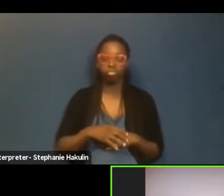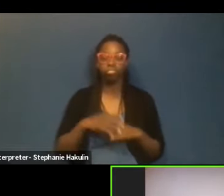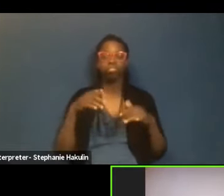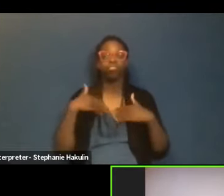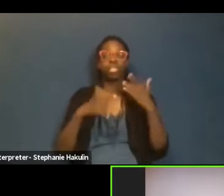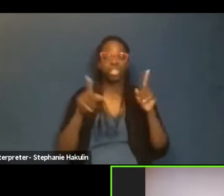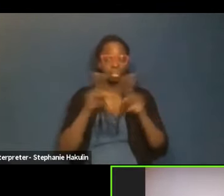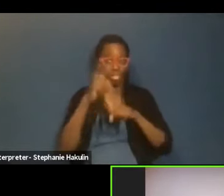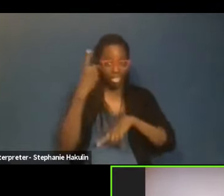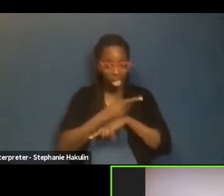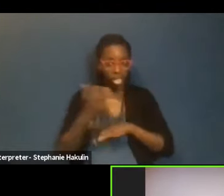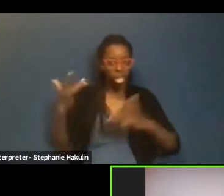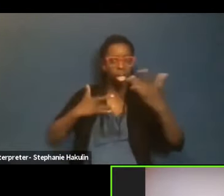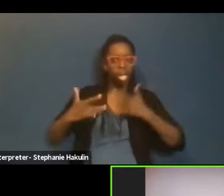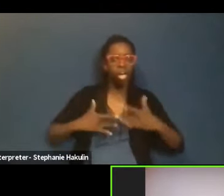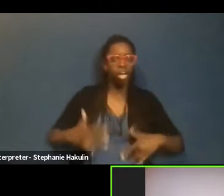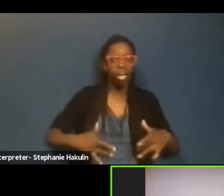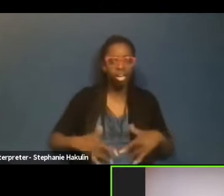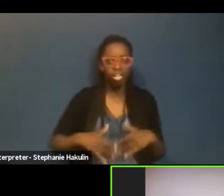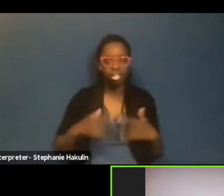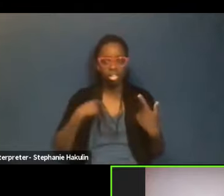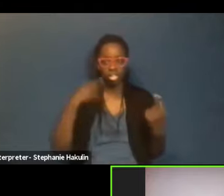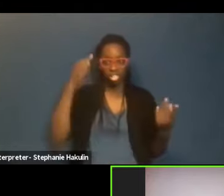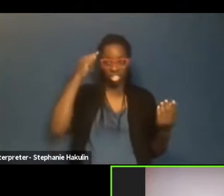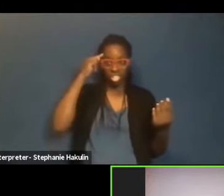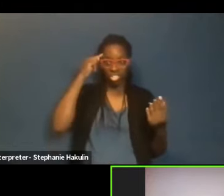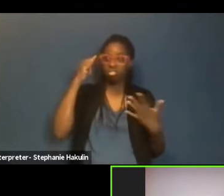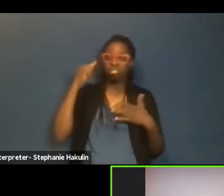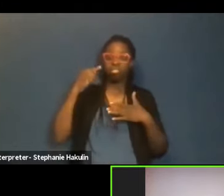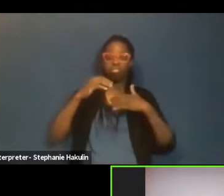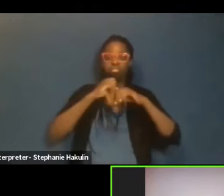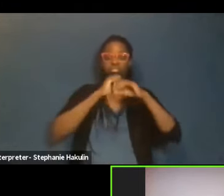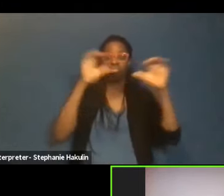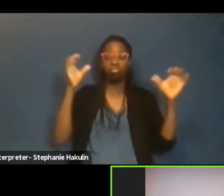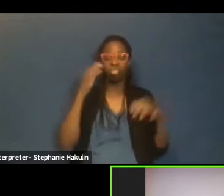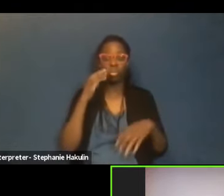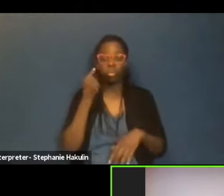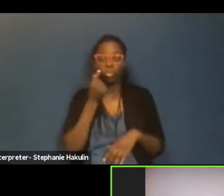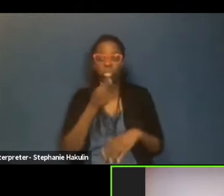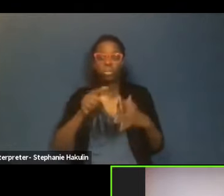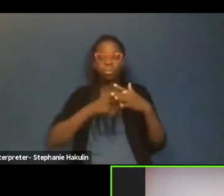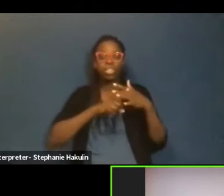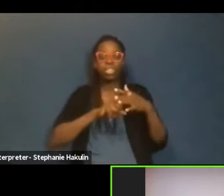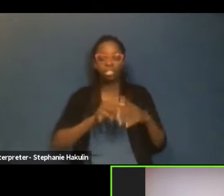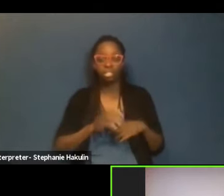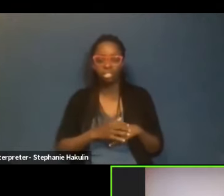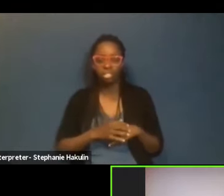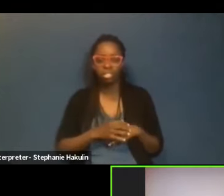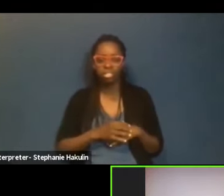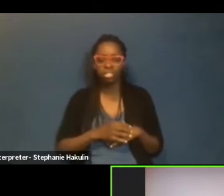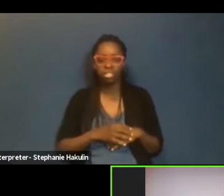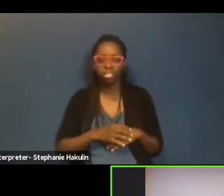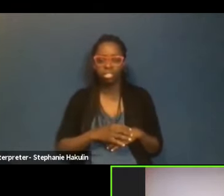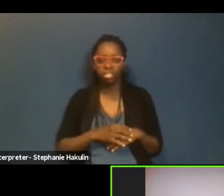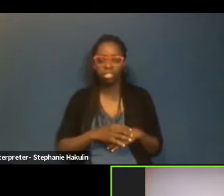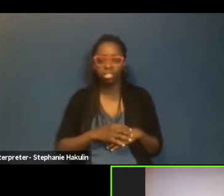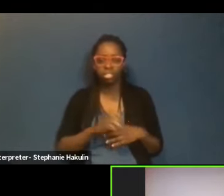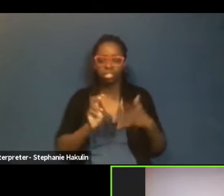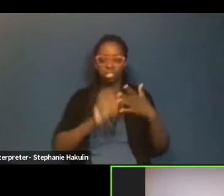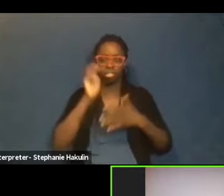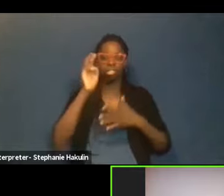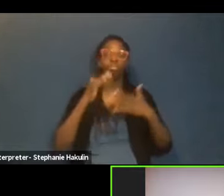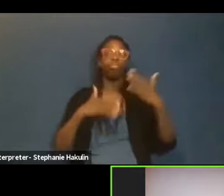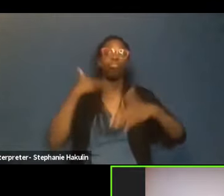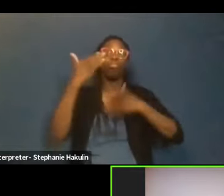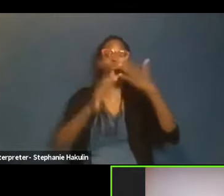the blue-green painting he left on my wrist. 14. My senior boy grabs my thigh in the weight room,